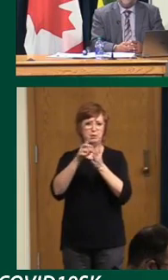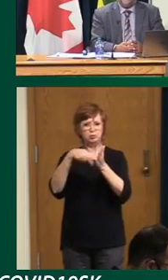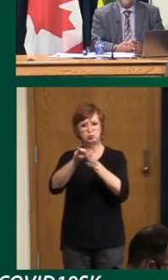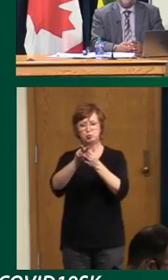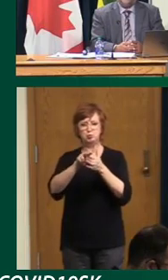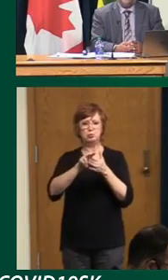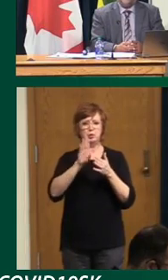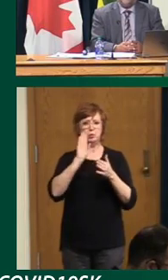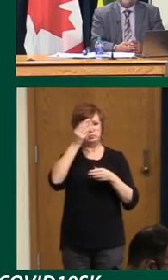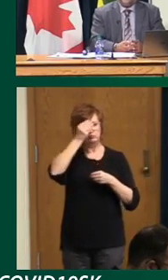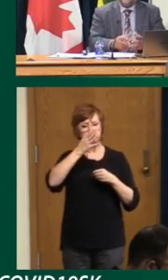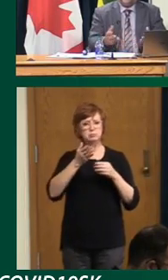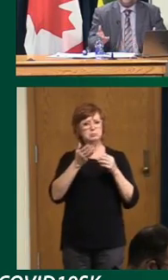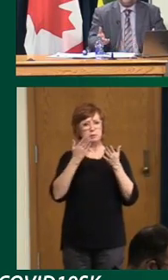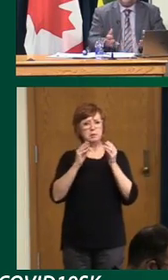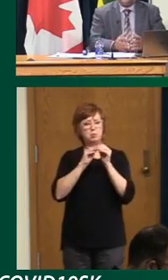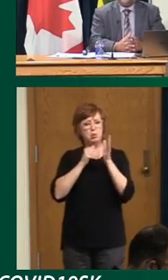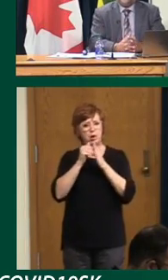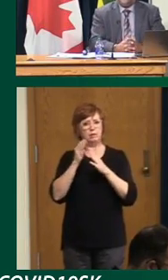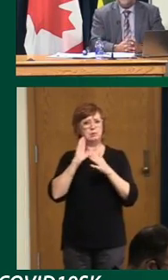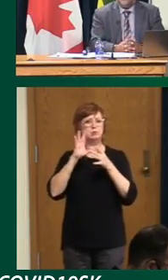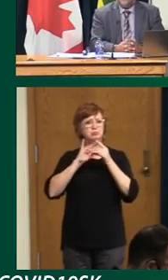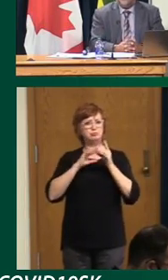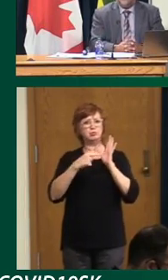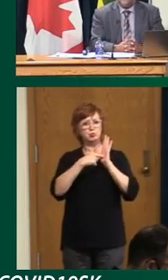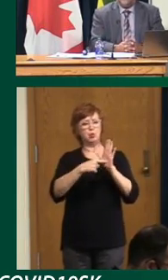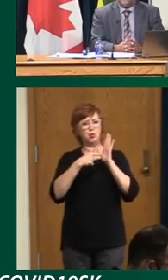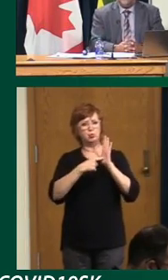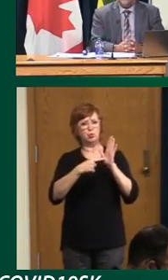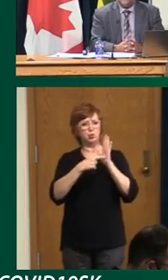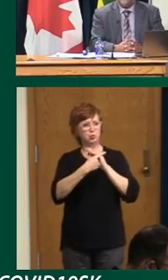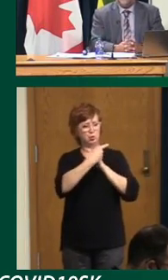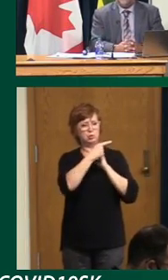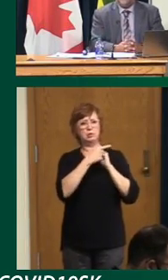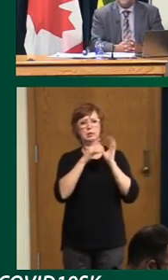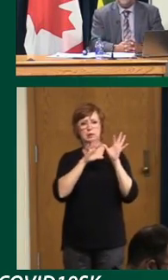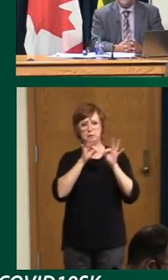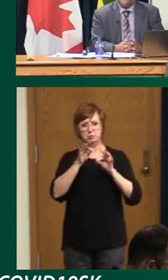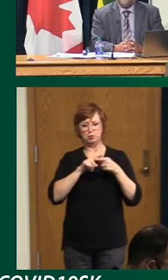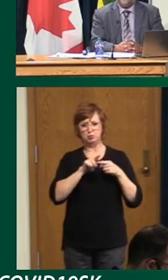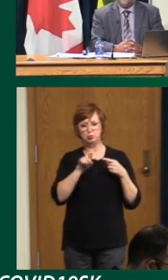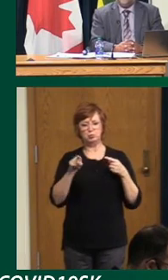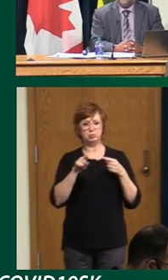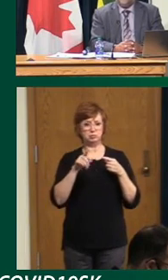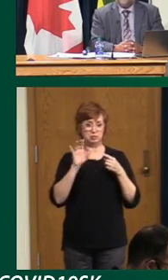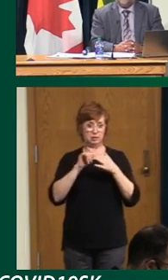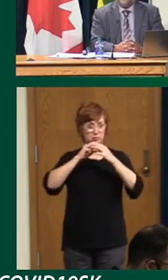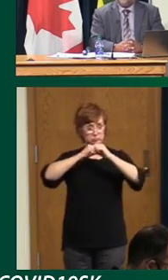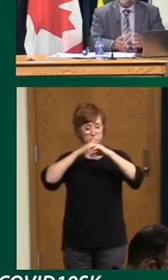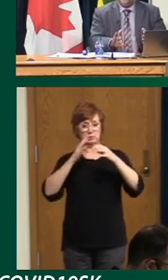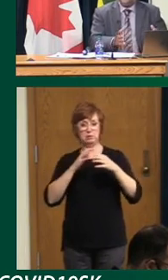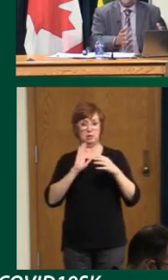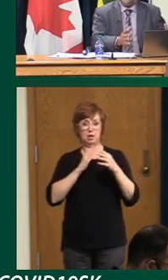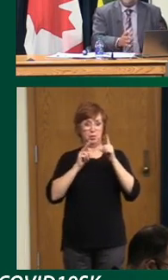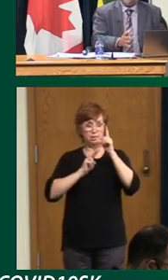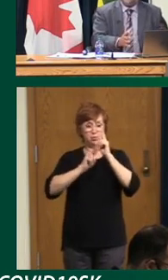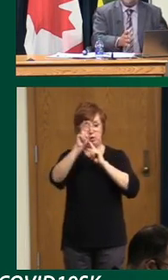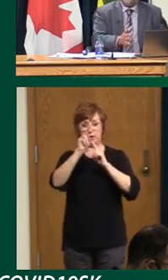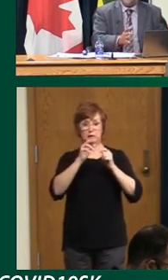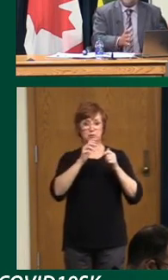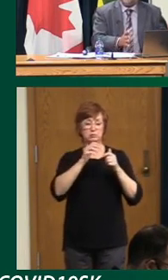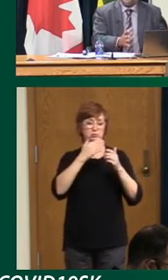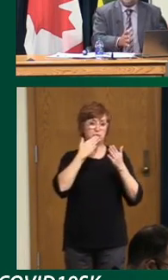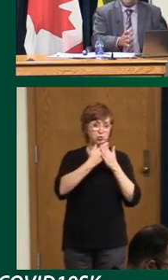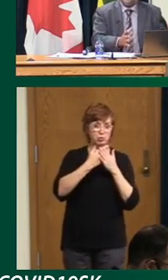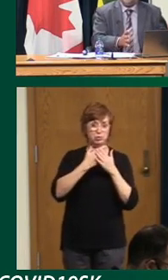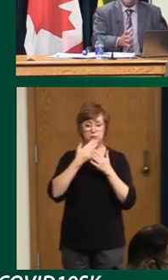frequently as required, just to maybe, discuss, are we headed in the right direction, and if not, what measures have we taken,